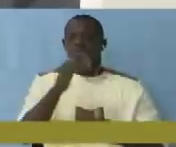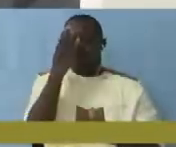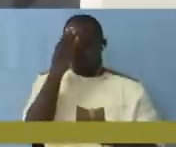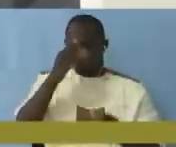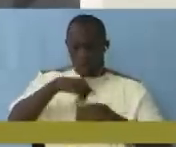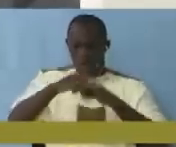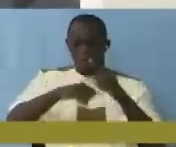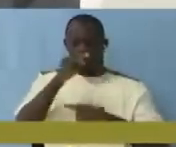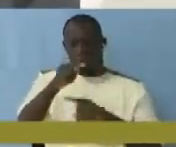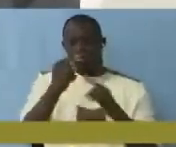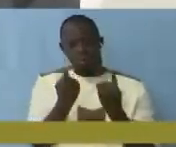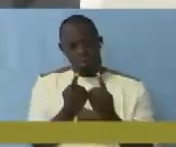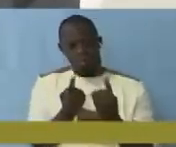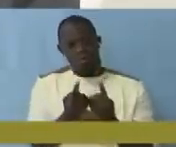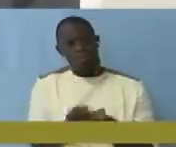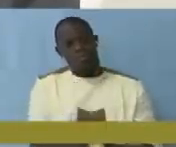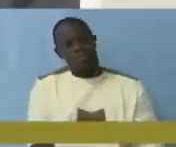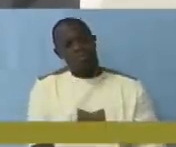it?